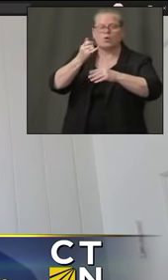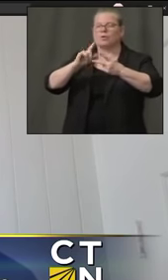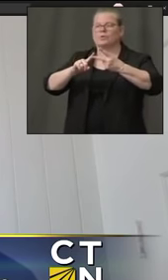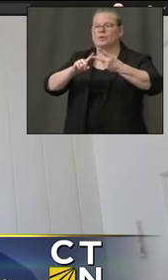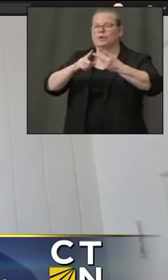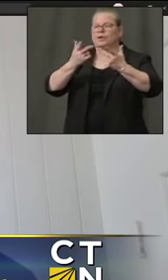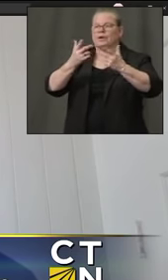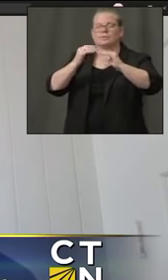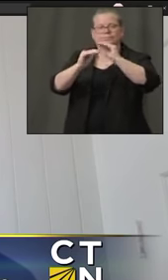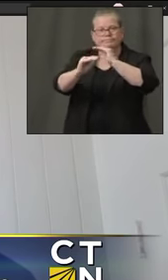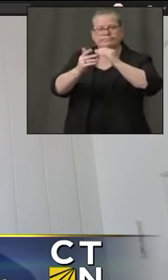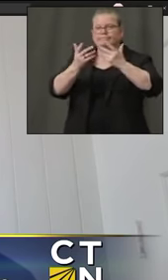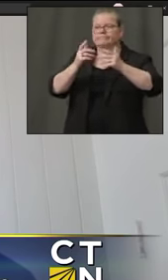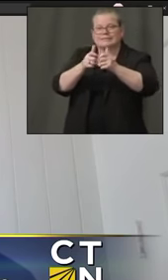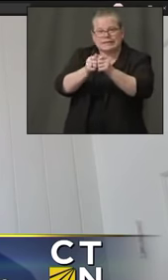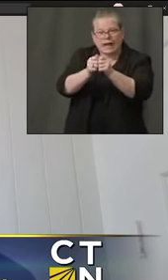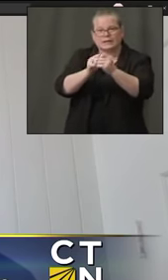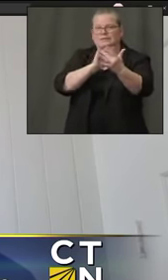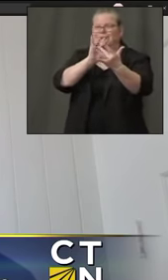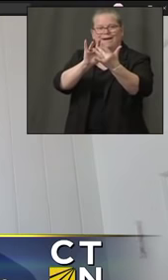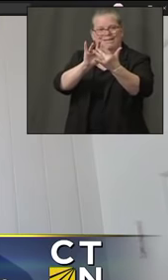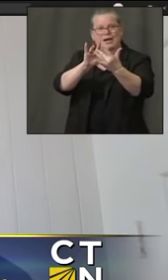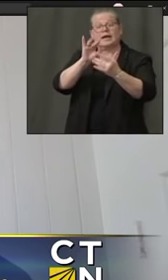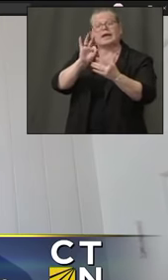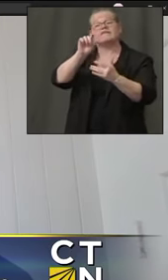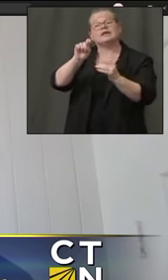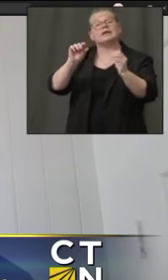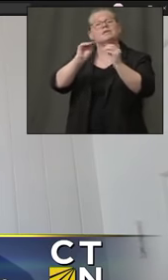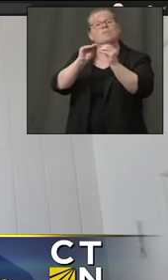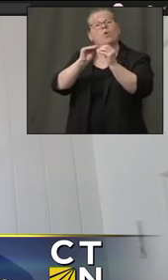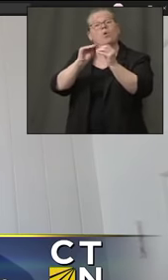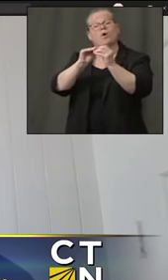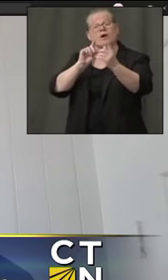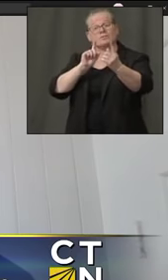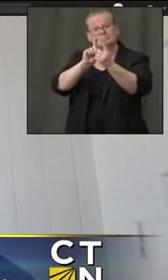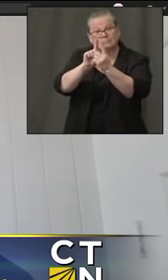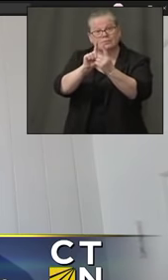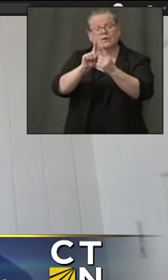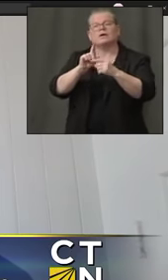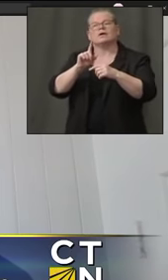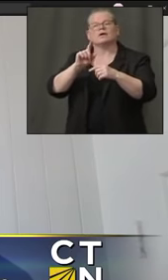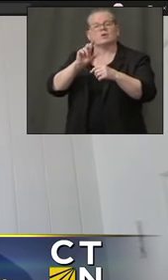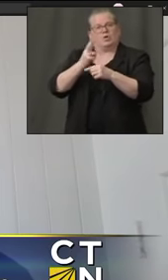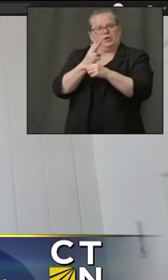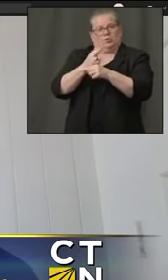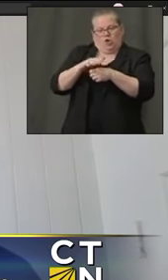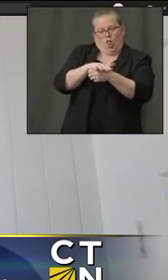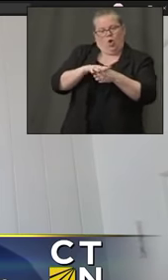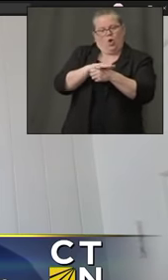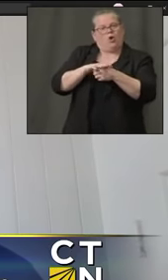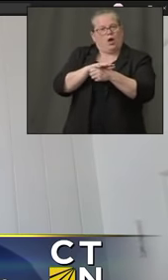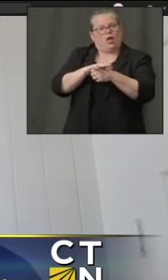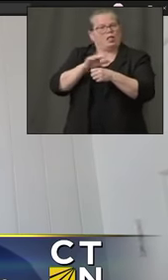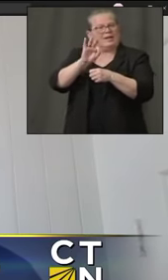required. Any local contact would be done through local health departments, and we expect that to be relatively